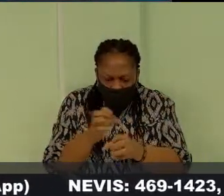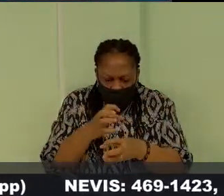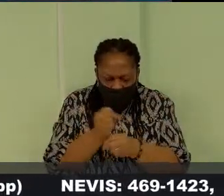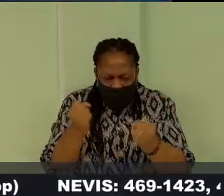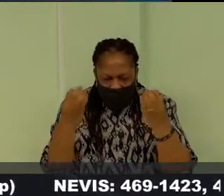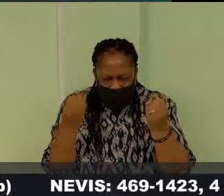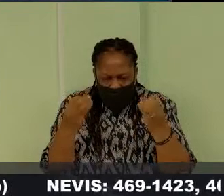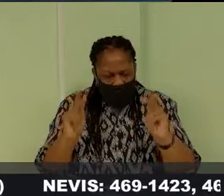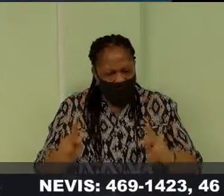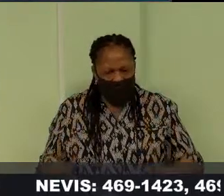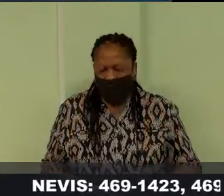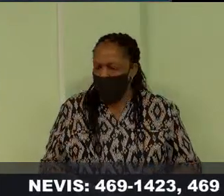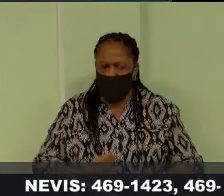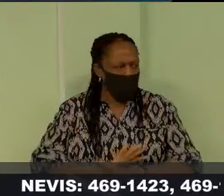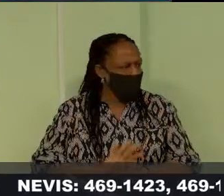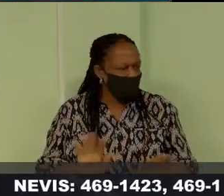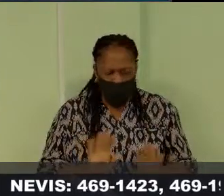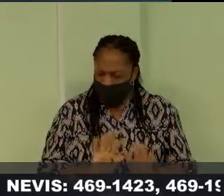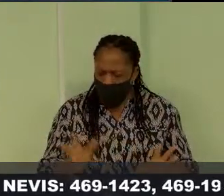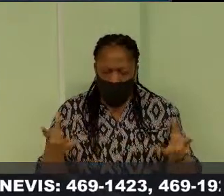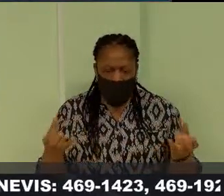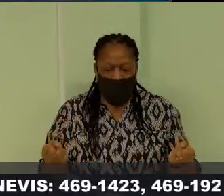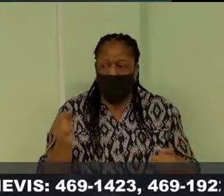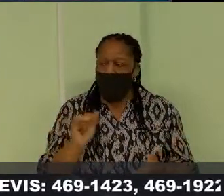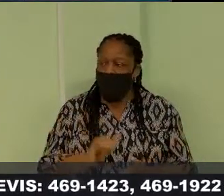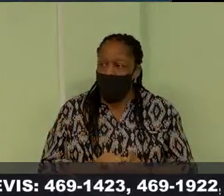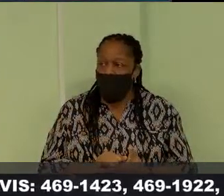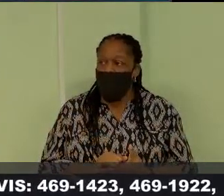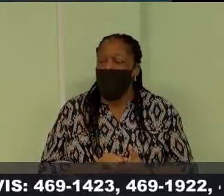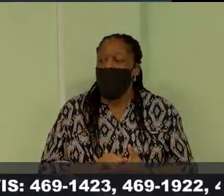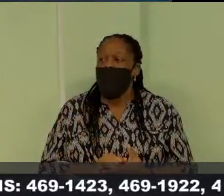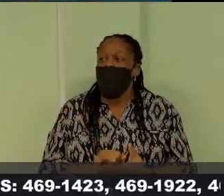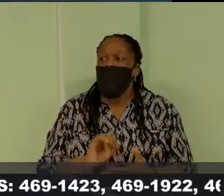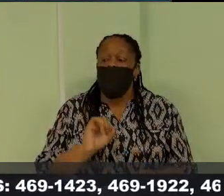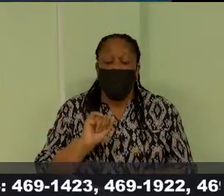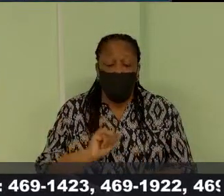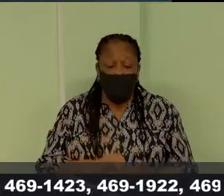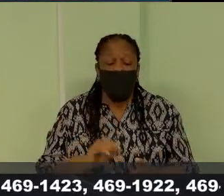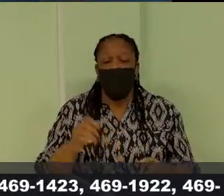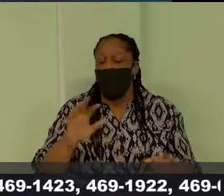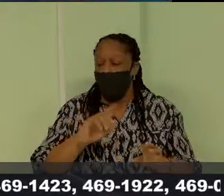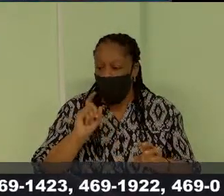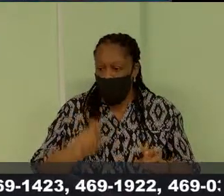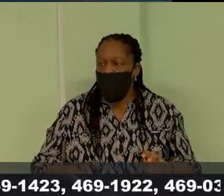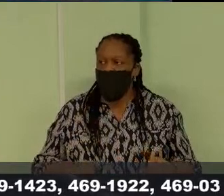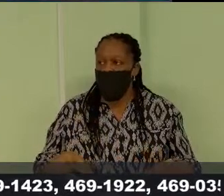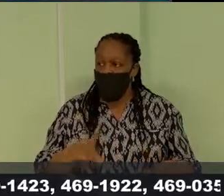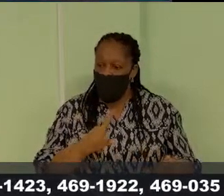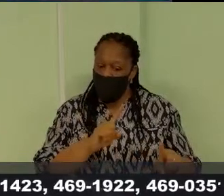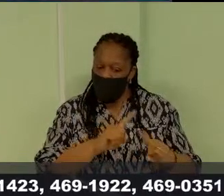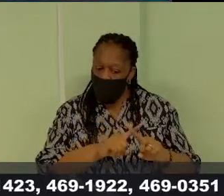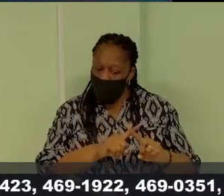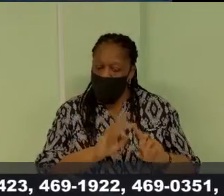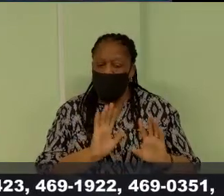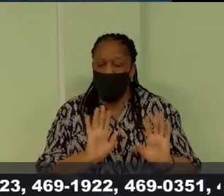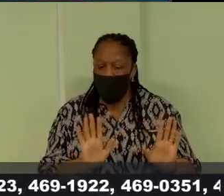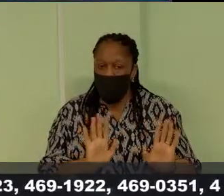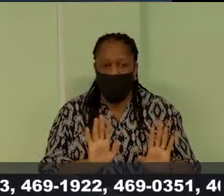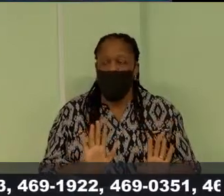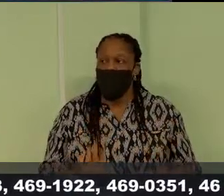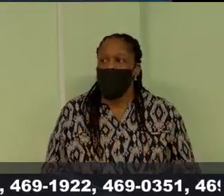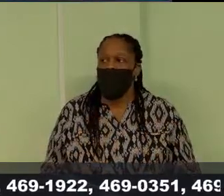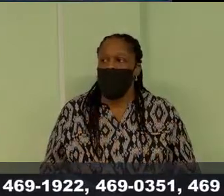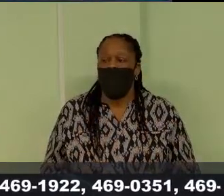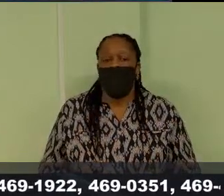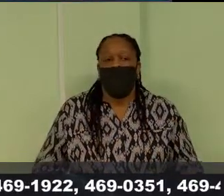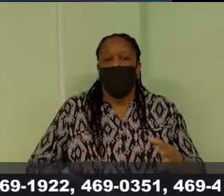so things like massive crowds at fetes, stadiums, etc., those are things that are going to have a cap put on them if